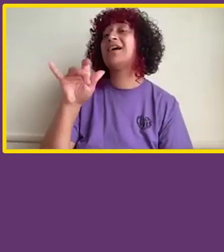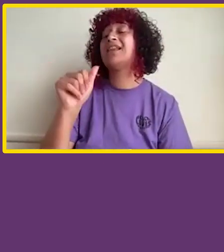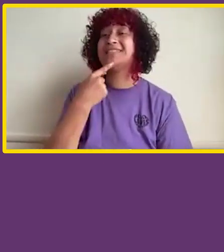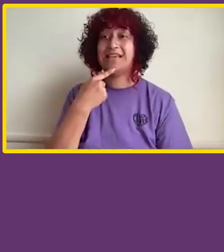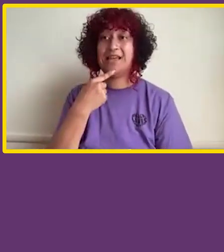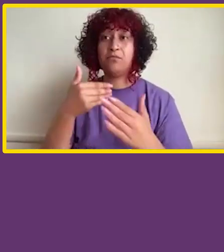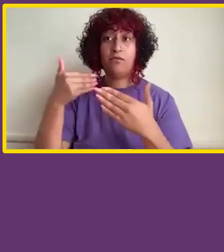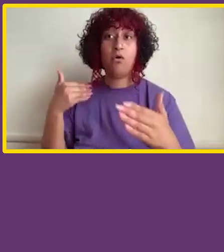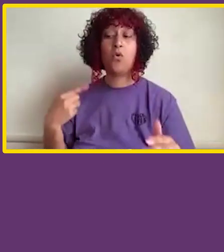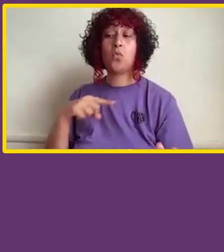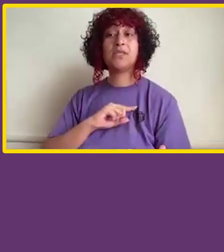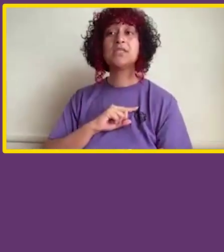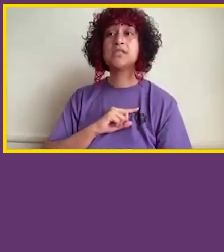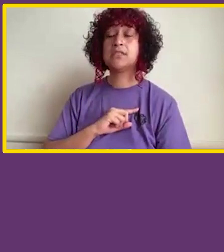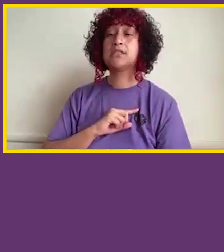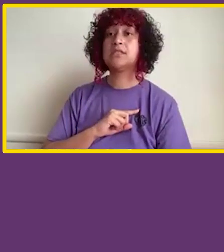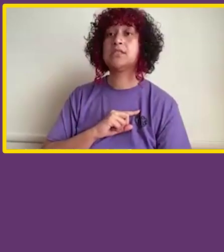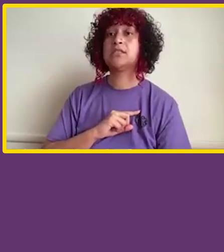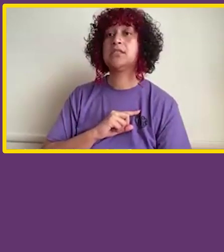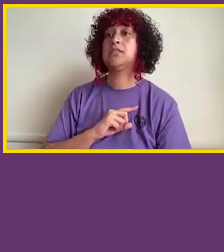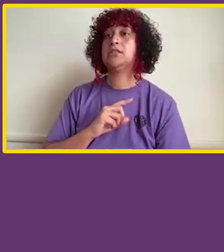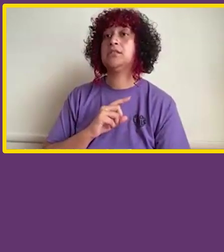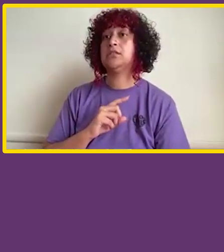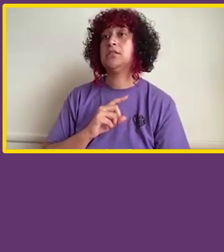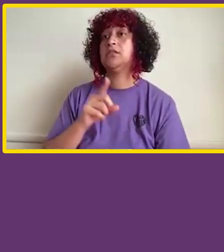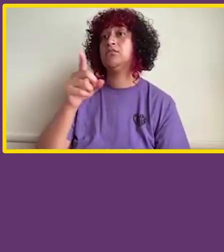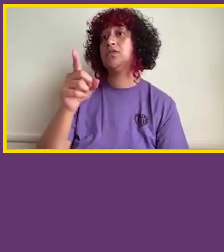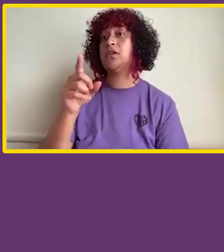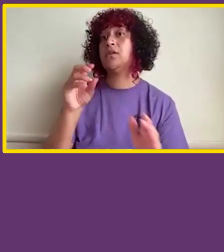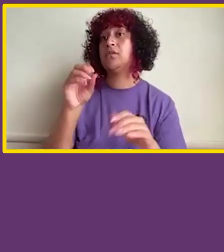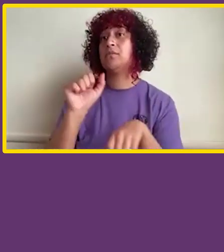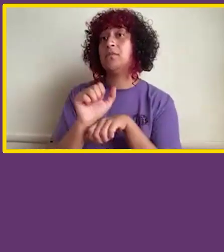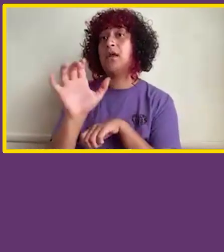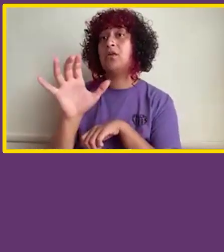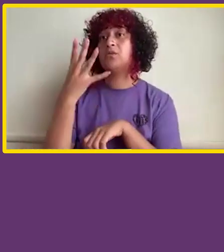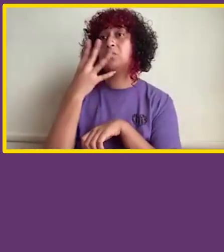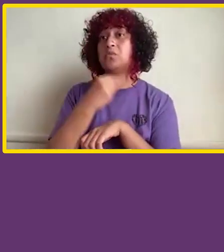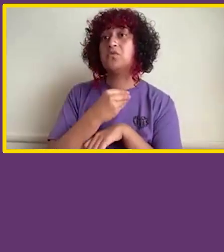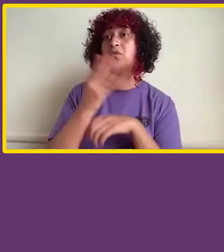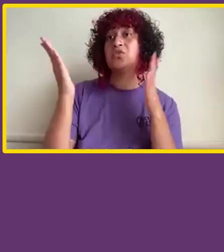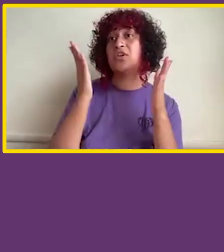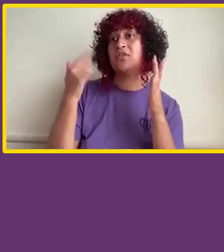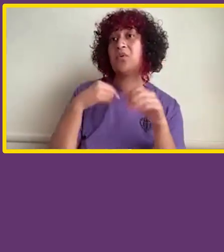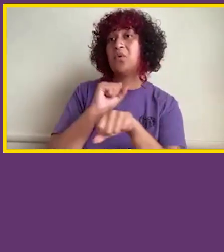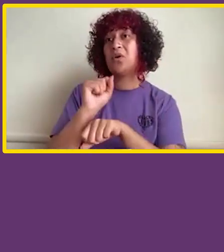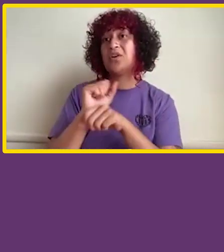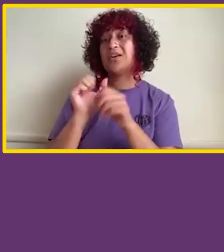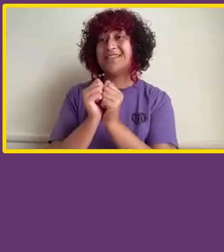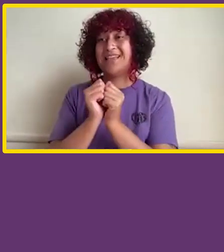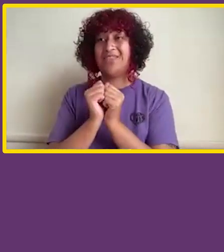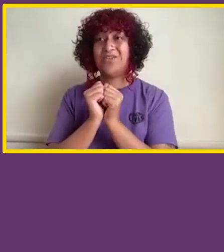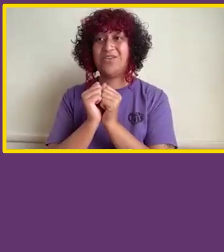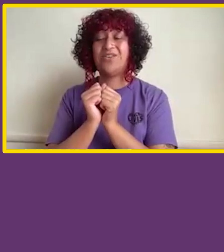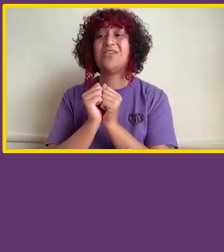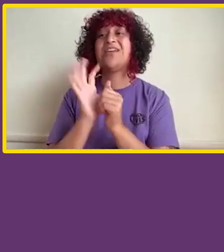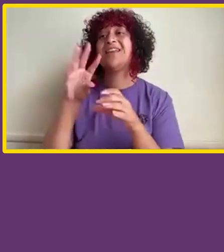did, as you know, Eliana put out this beautifully designed survey that supported the guide that we got to work on together. And